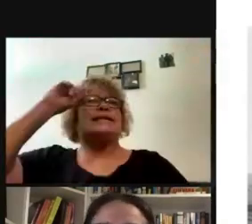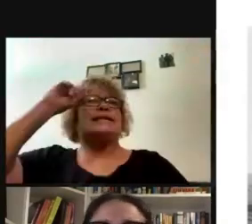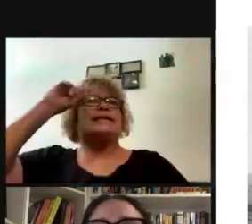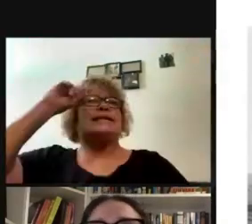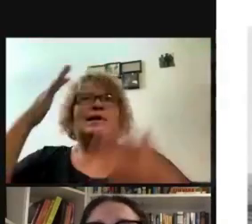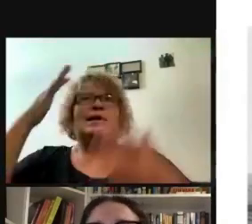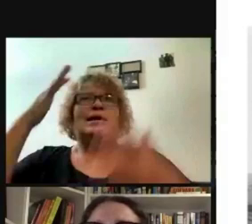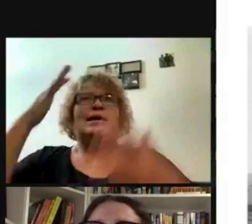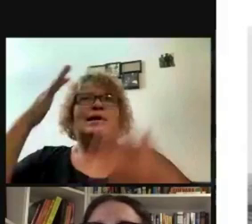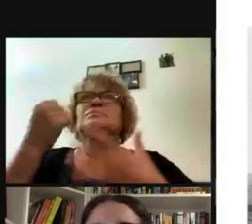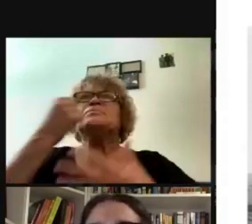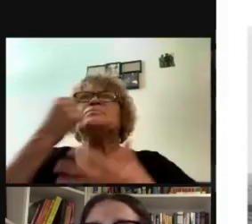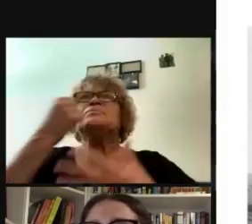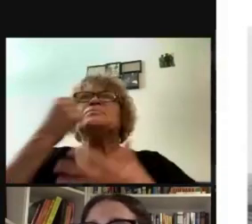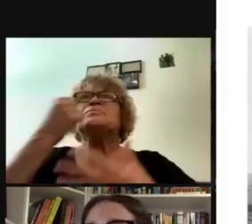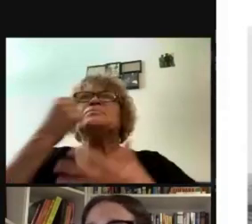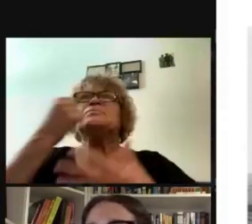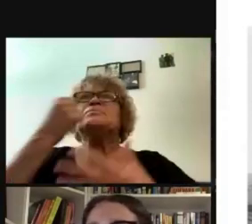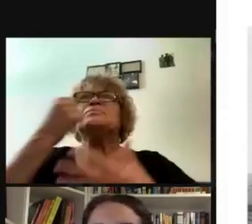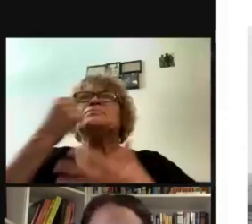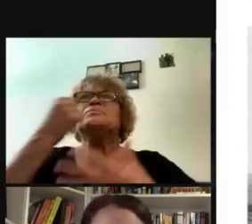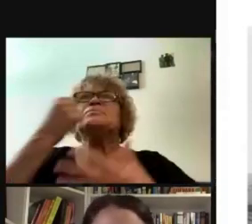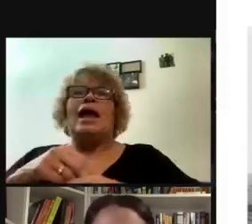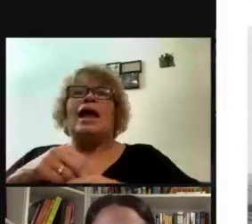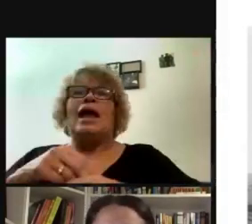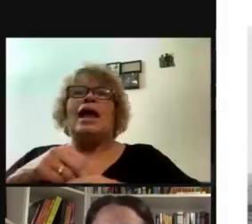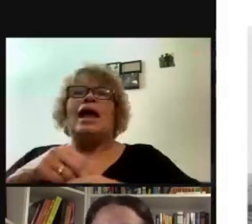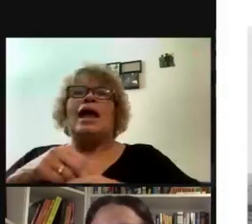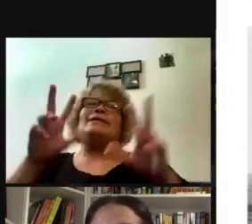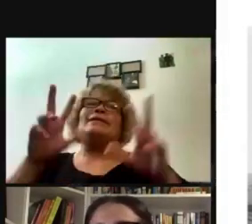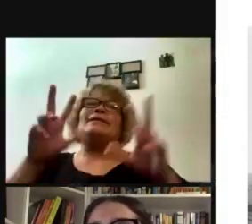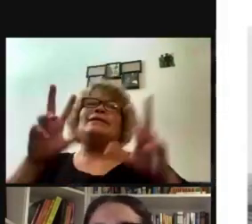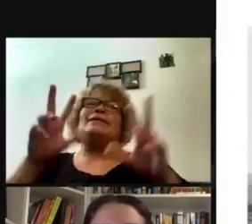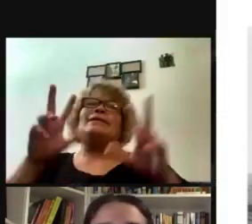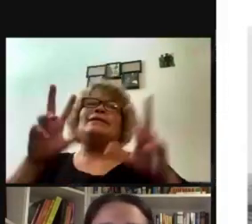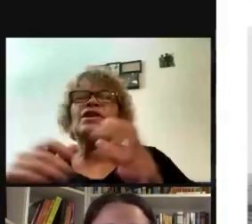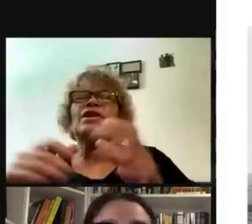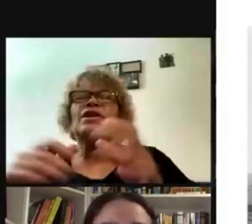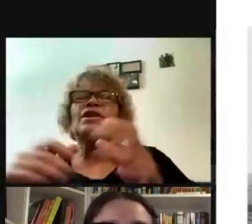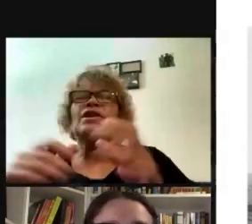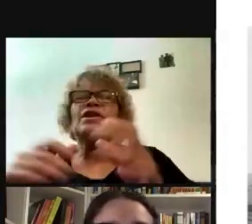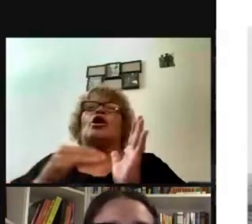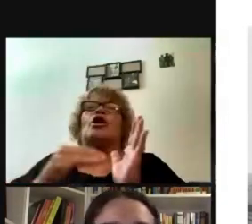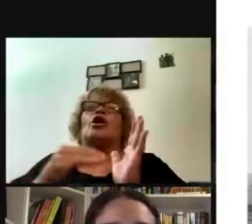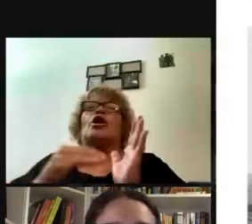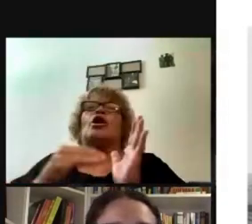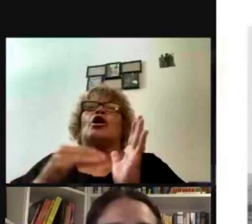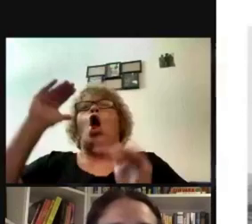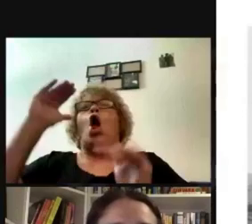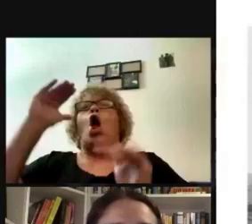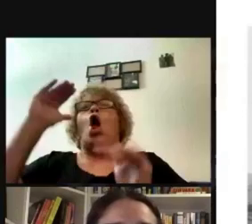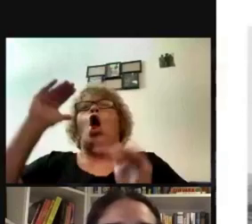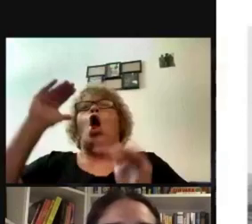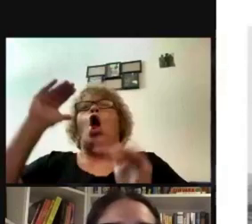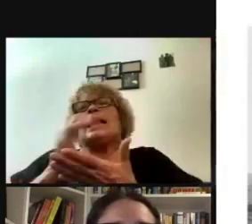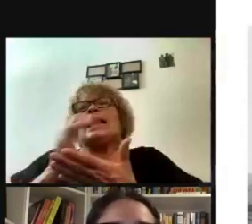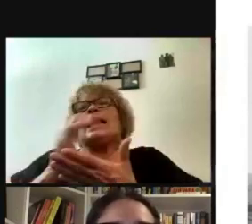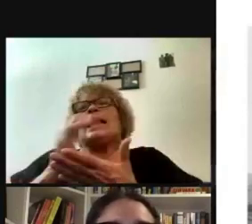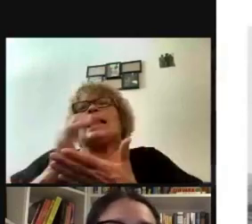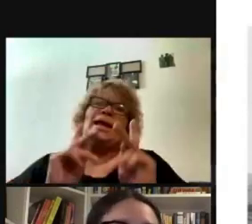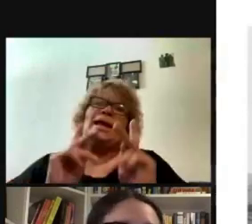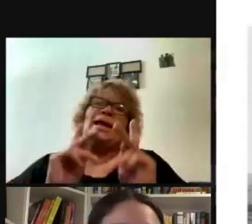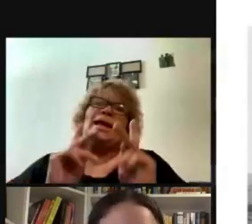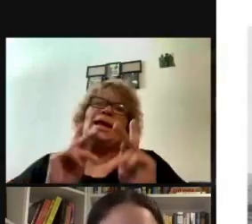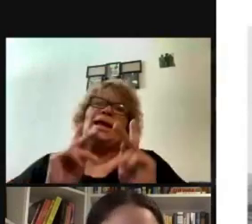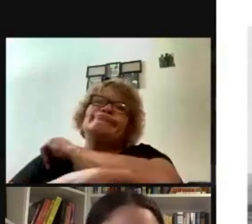people who were involved in criminal activity, and often low-income people as well.